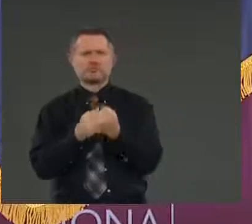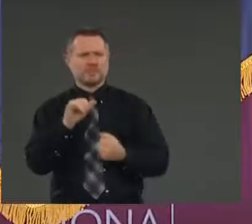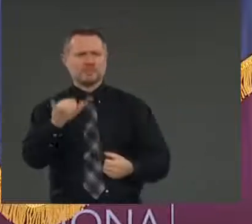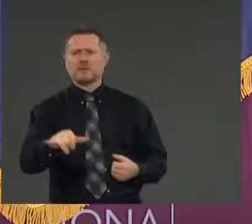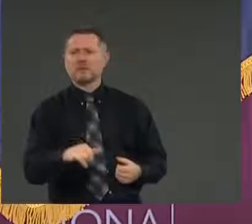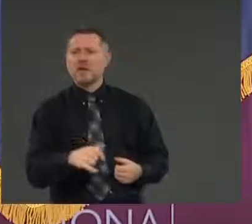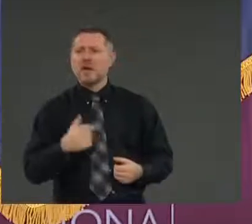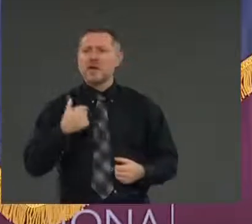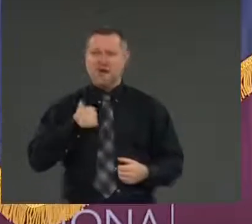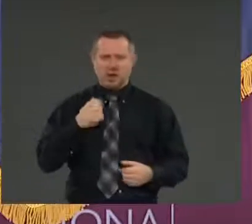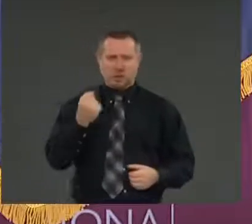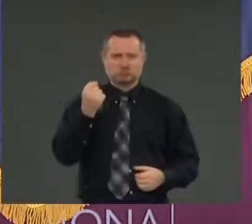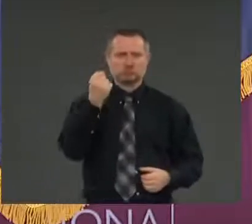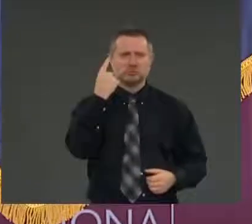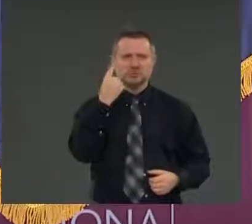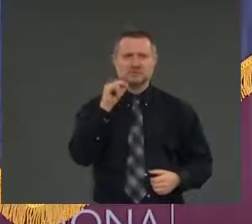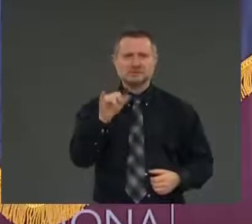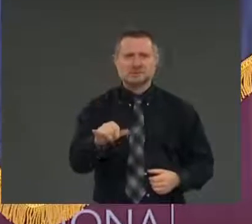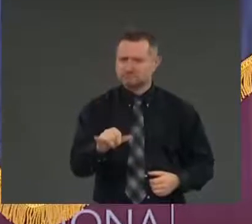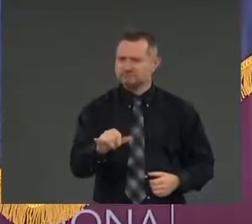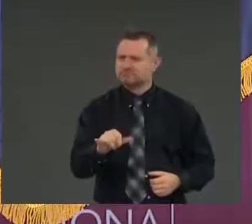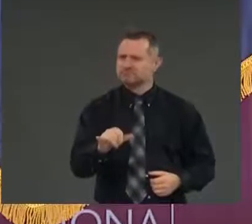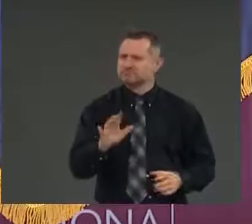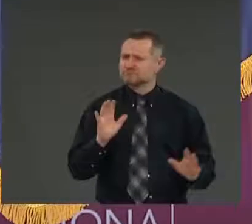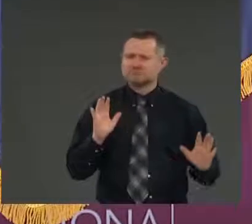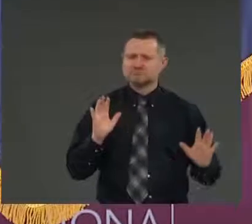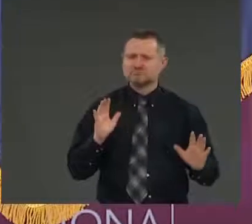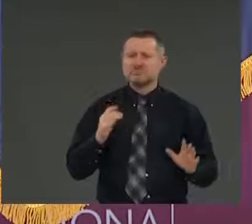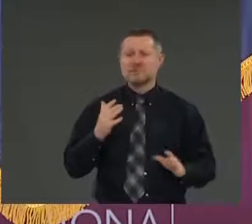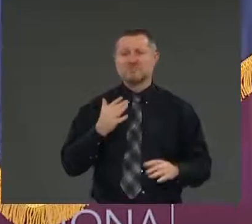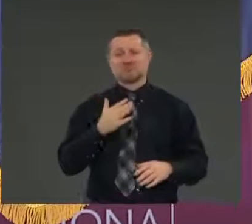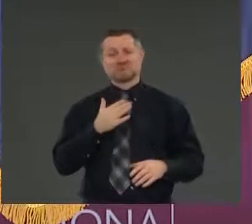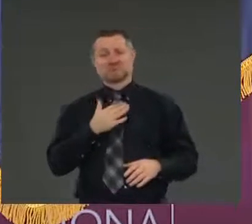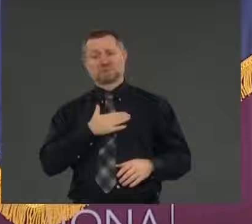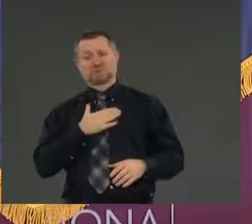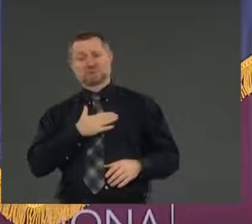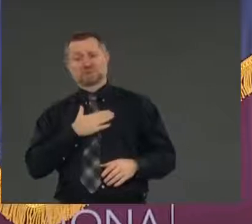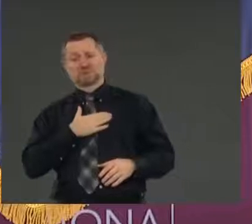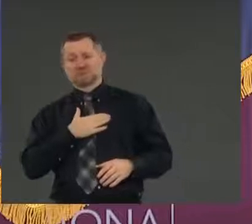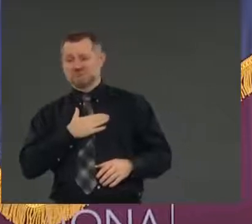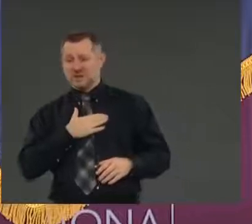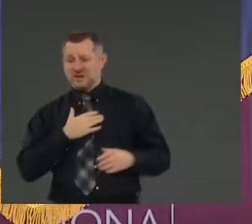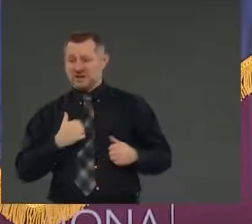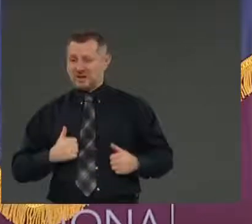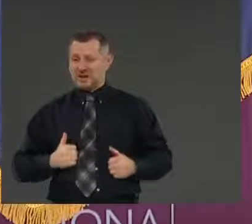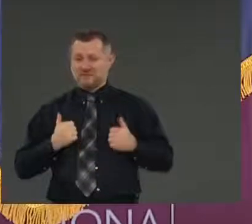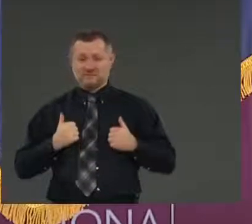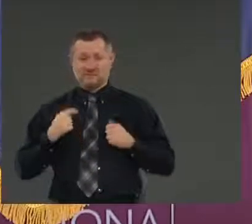get it. I get it. Look, for my